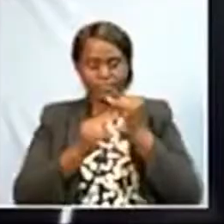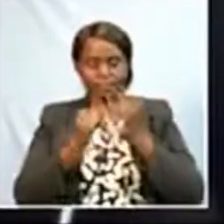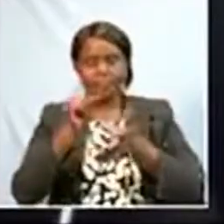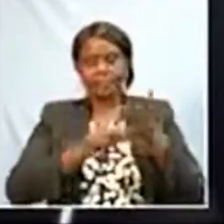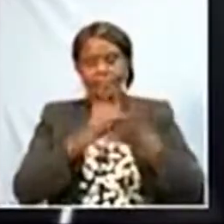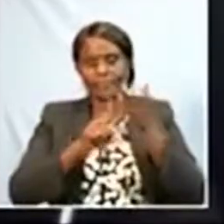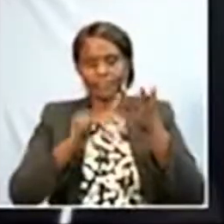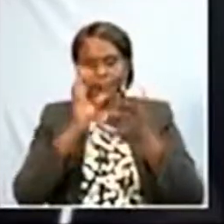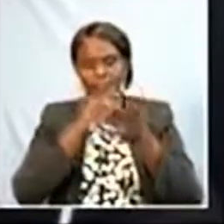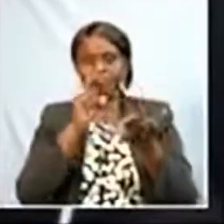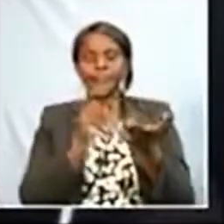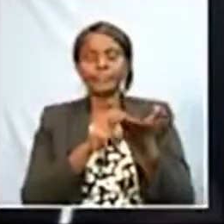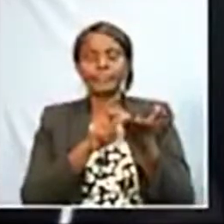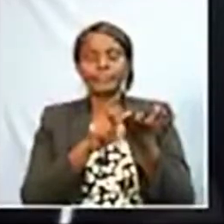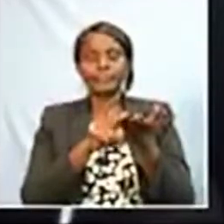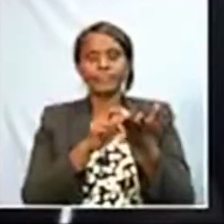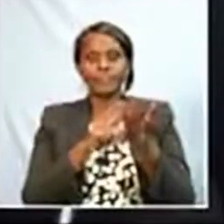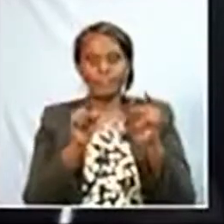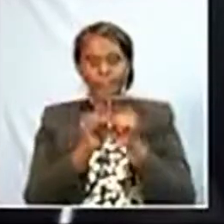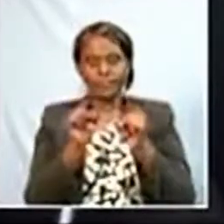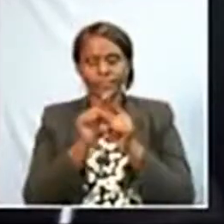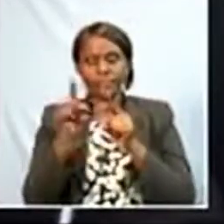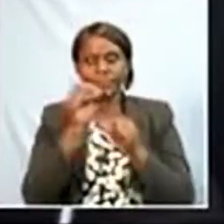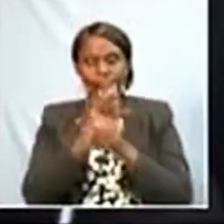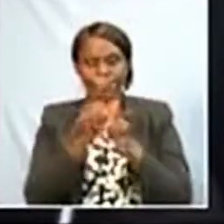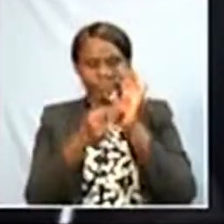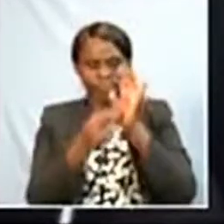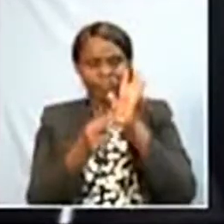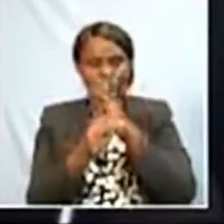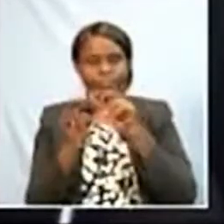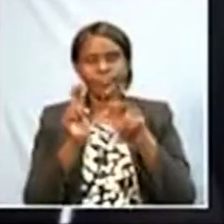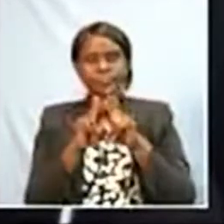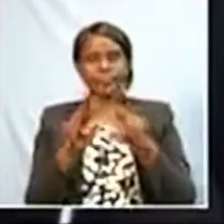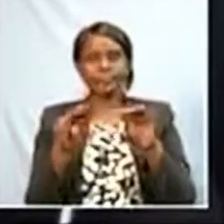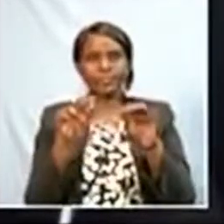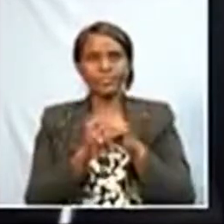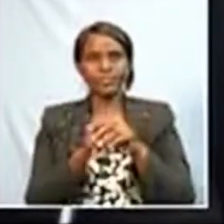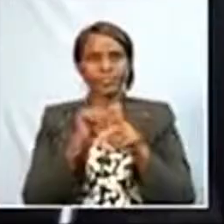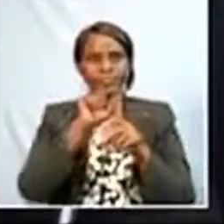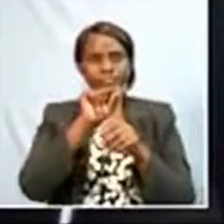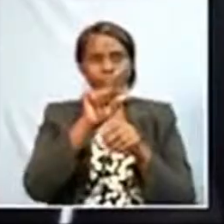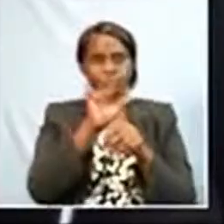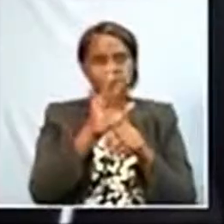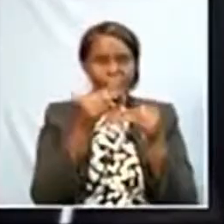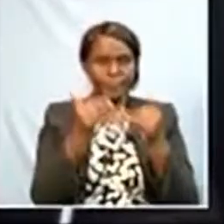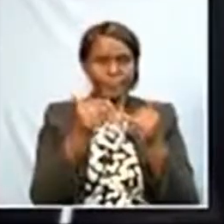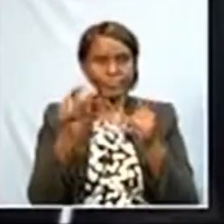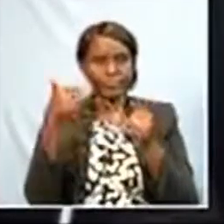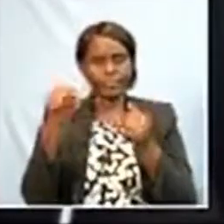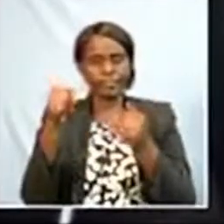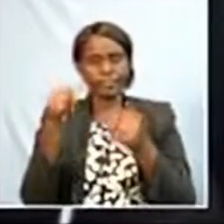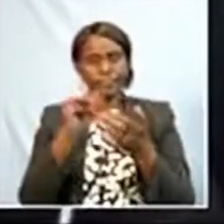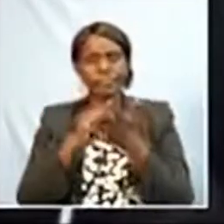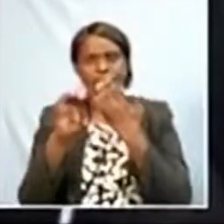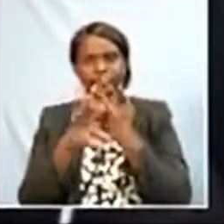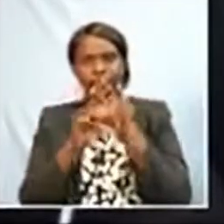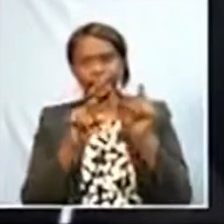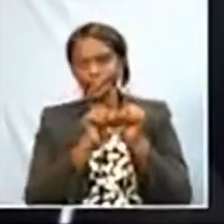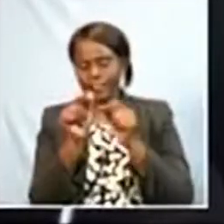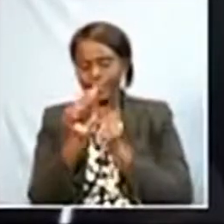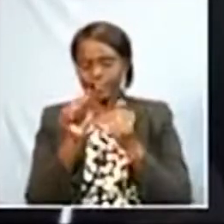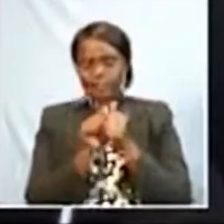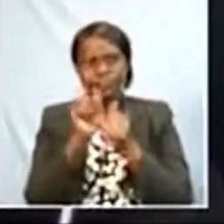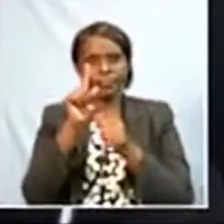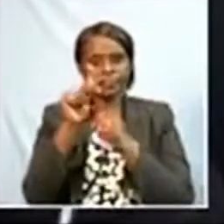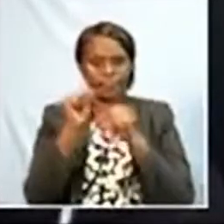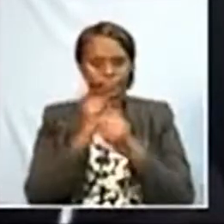in November, as you rightly put it, Chair. Then 2025, now 10th March, almost 1 year